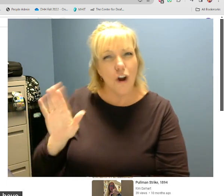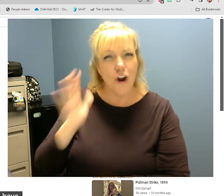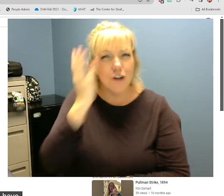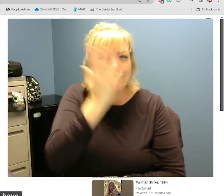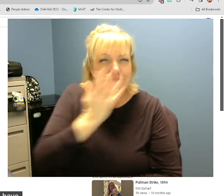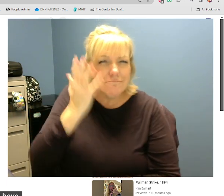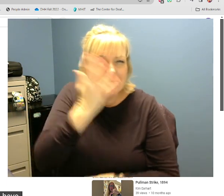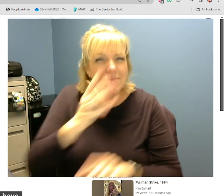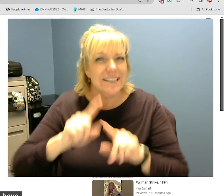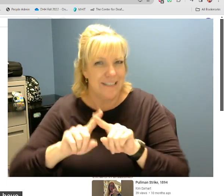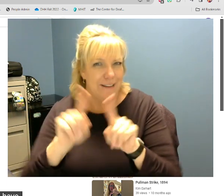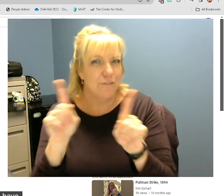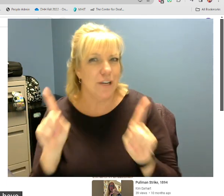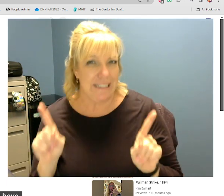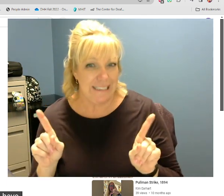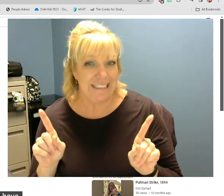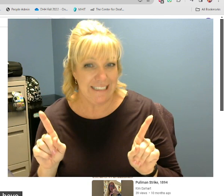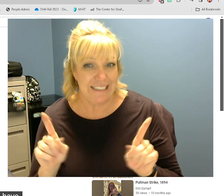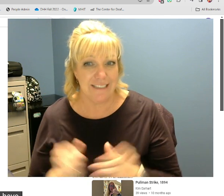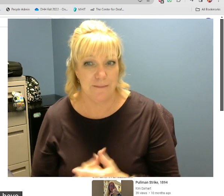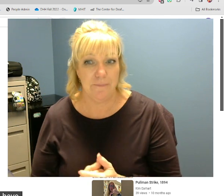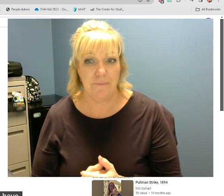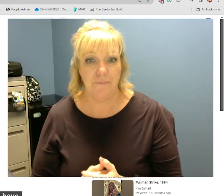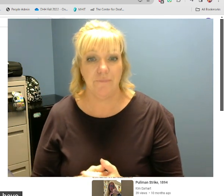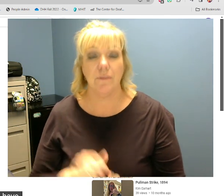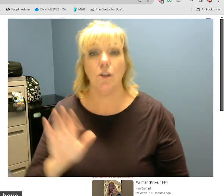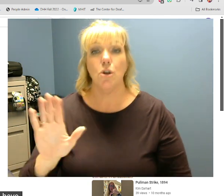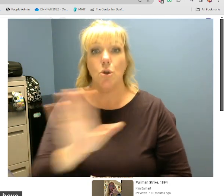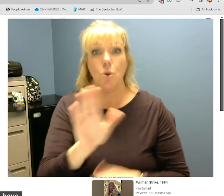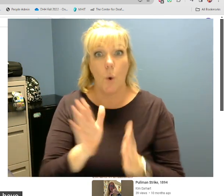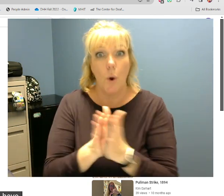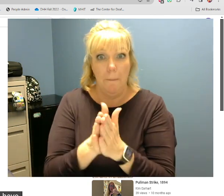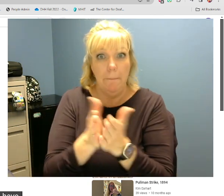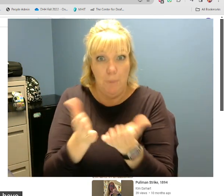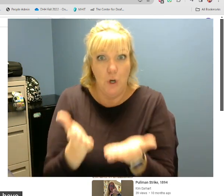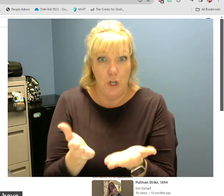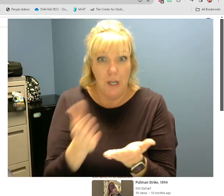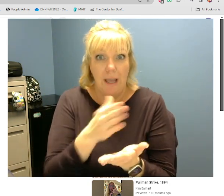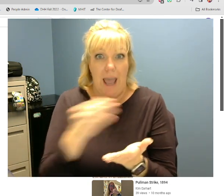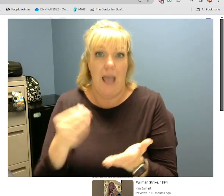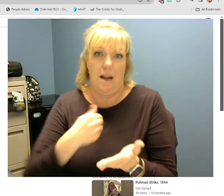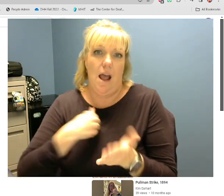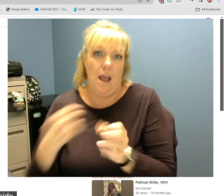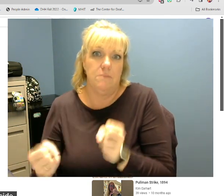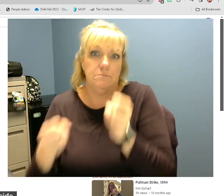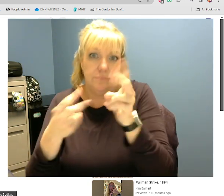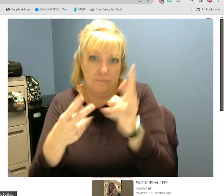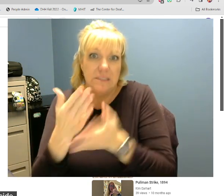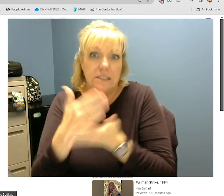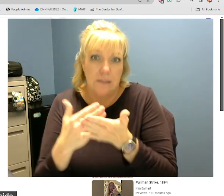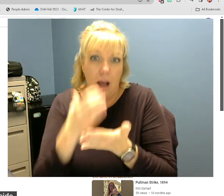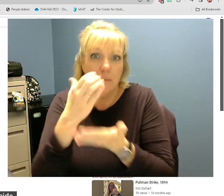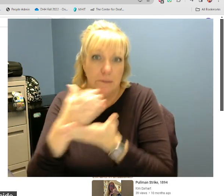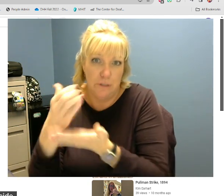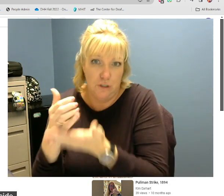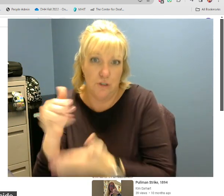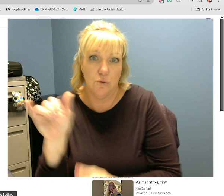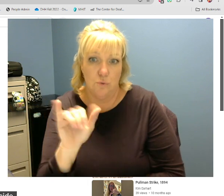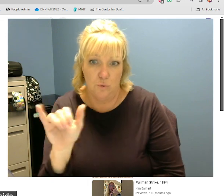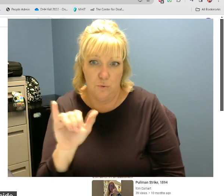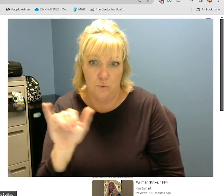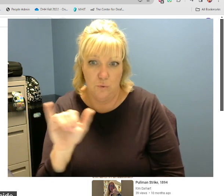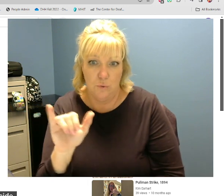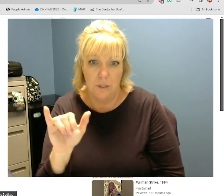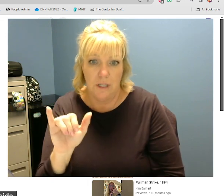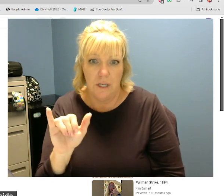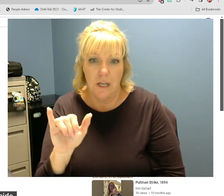So again, in the images that you have in your textbook and the few images that I put on the module for